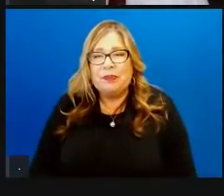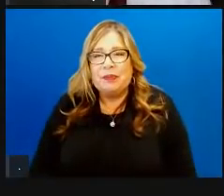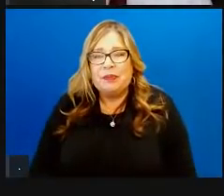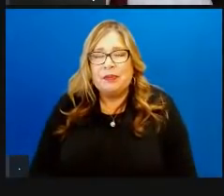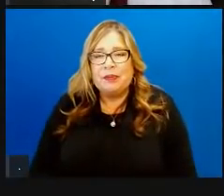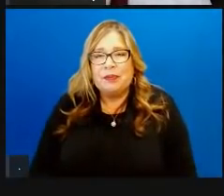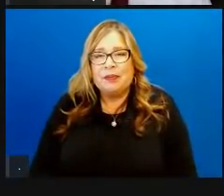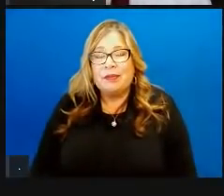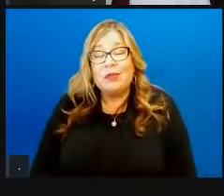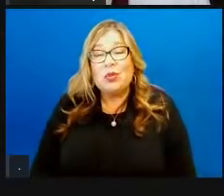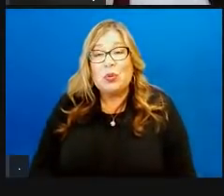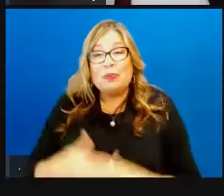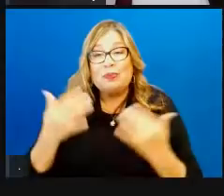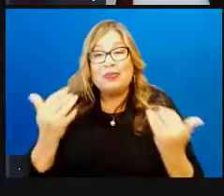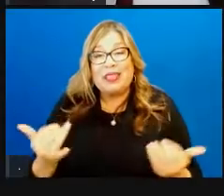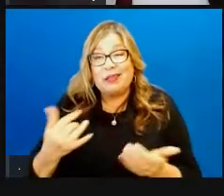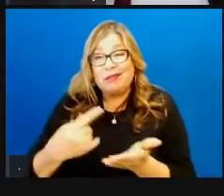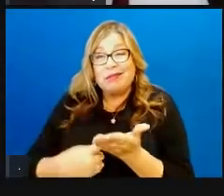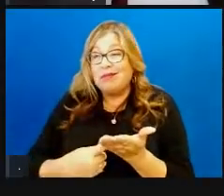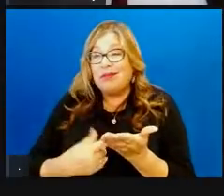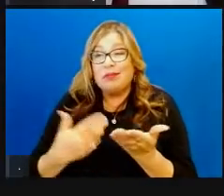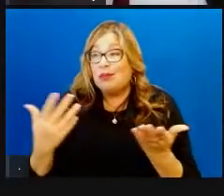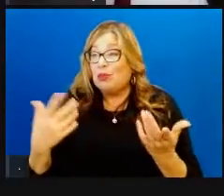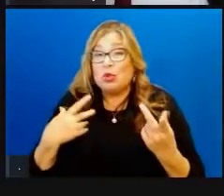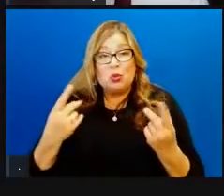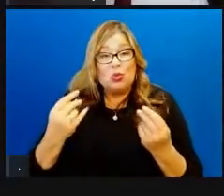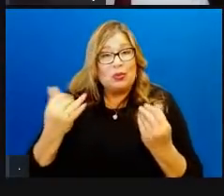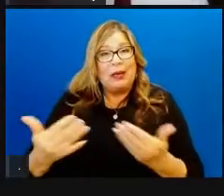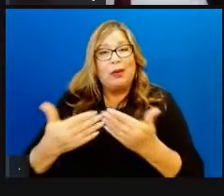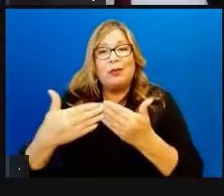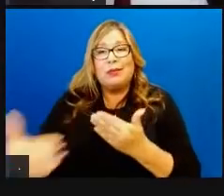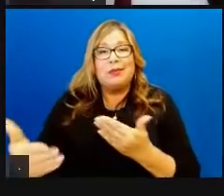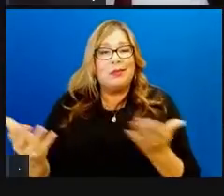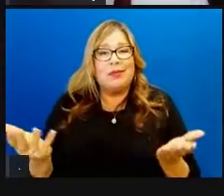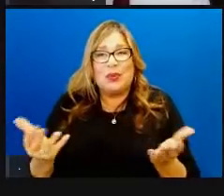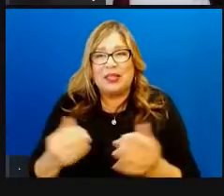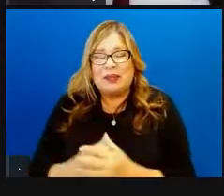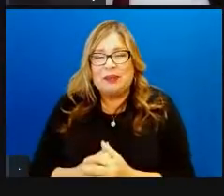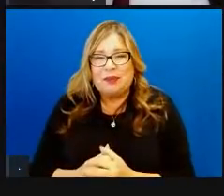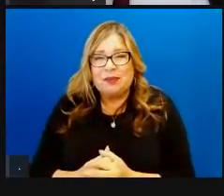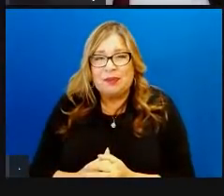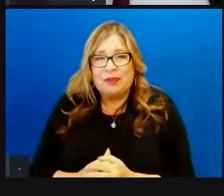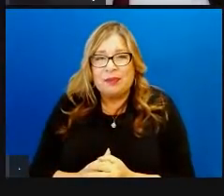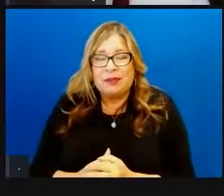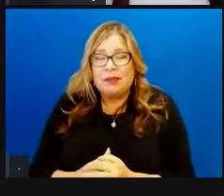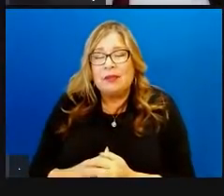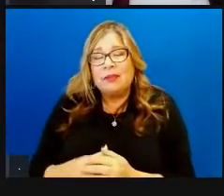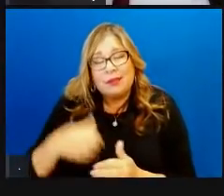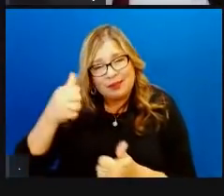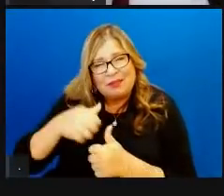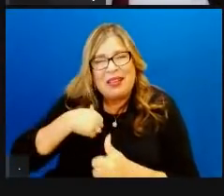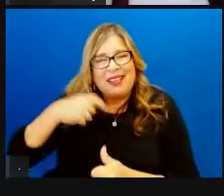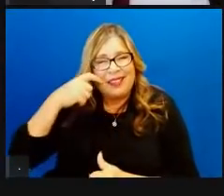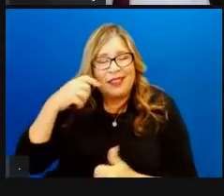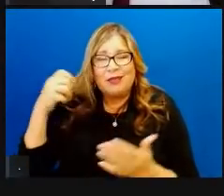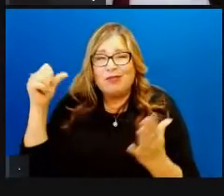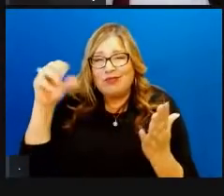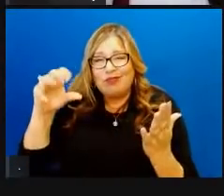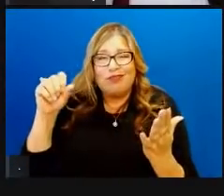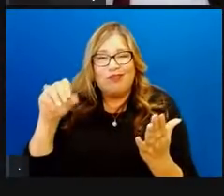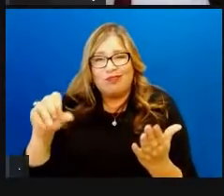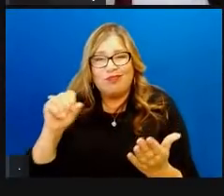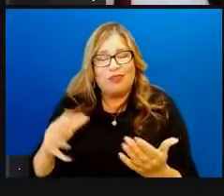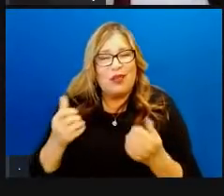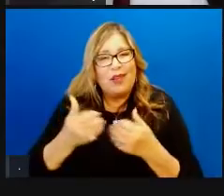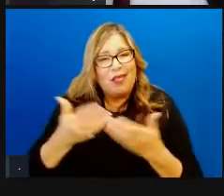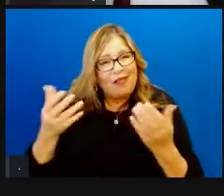So where are we going? So based on our data, it's reasonable. I shared a lot of good, important data that's directionally